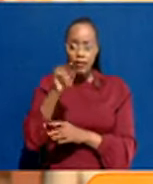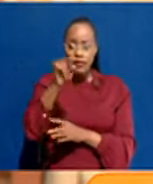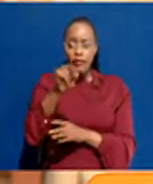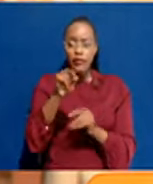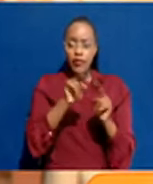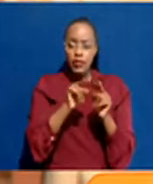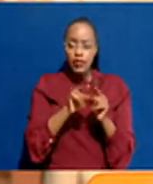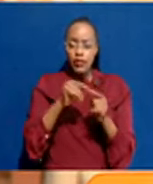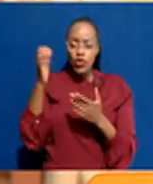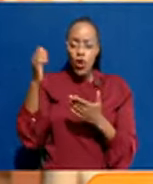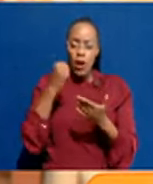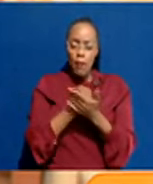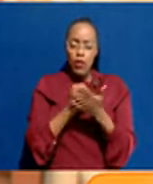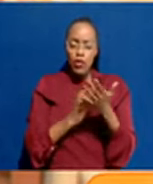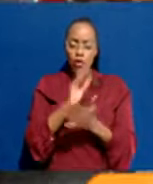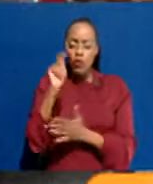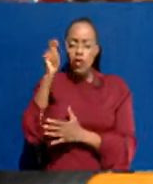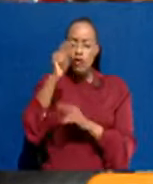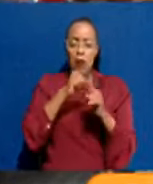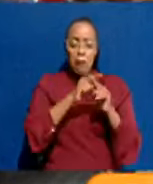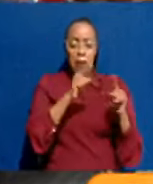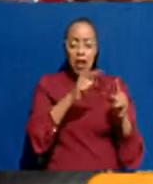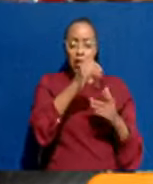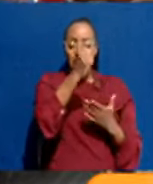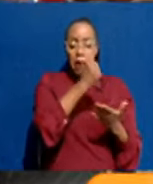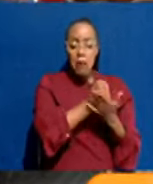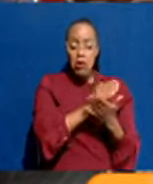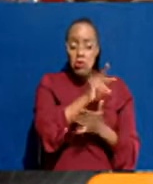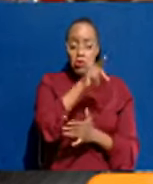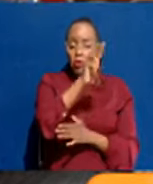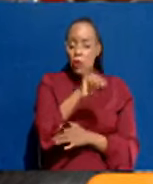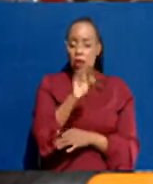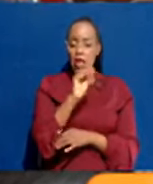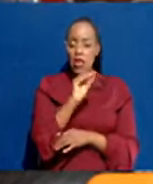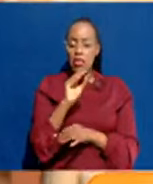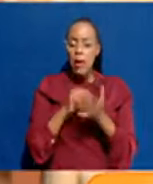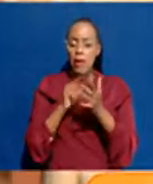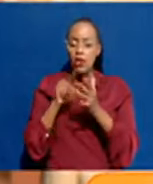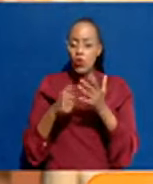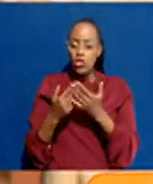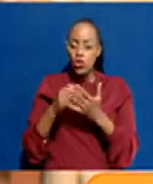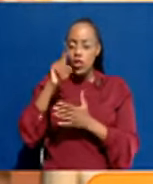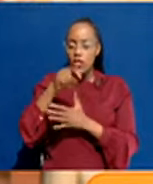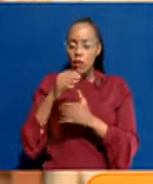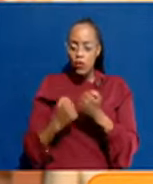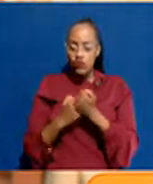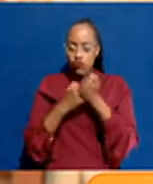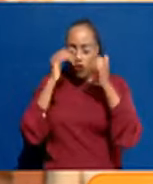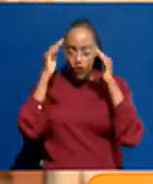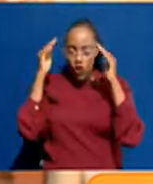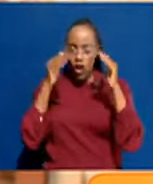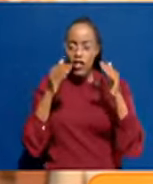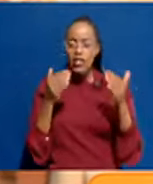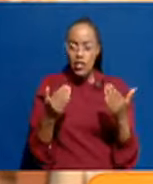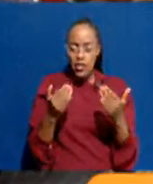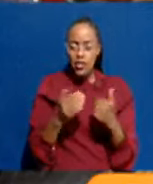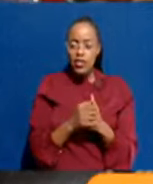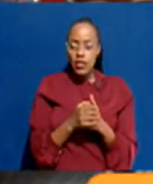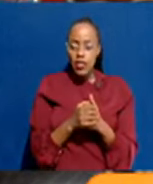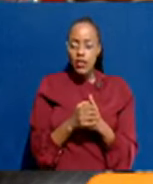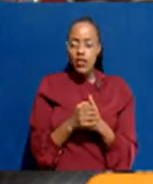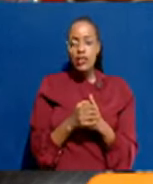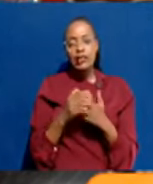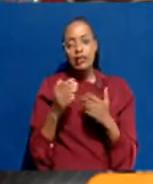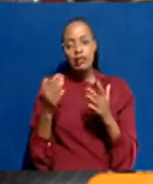an appointee of the President and not the Prime Minister, and so your allegiance is more to one than the other?